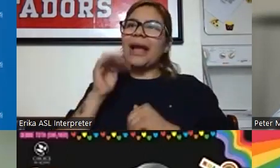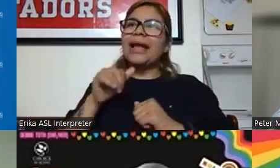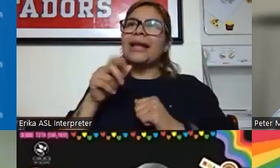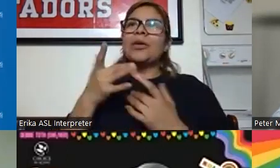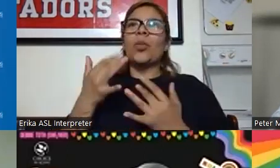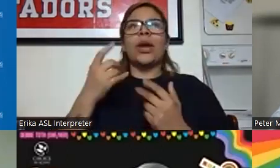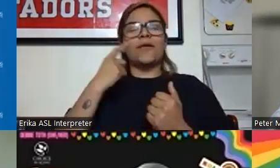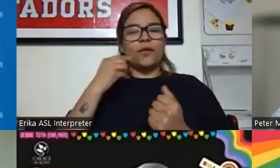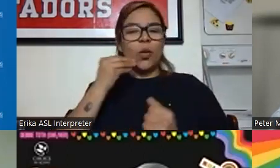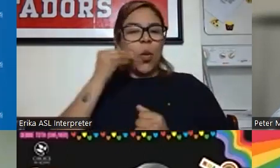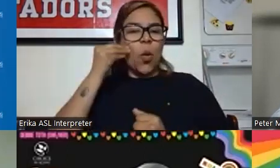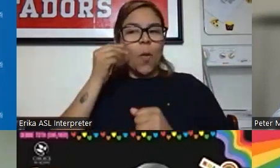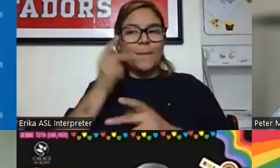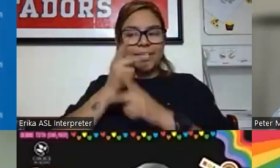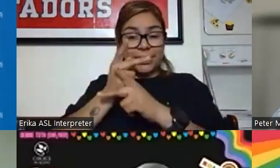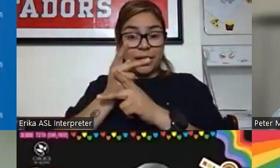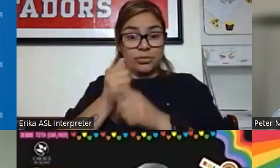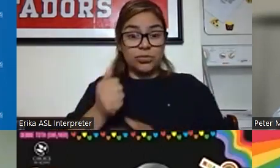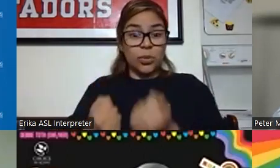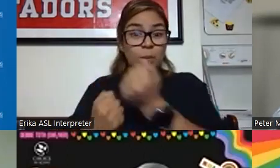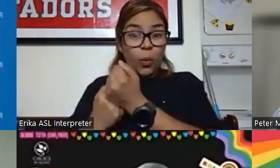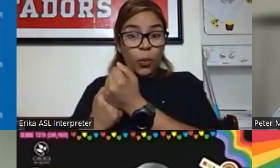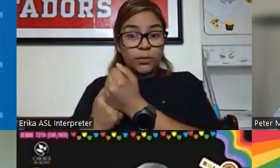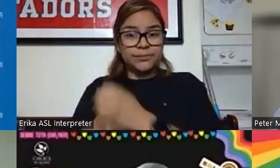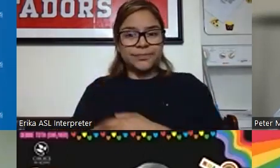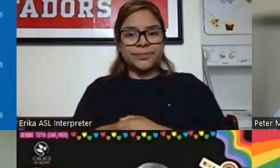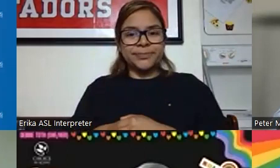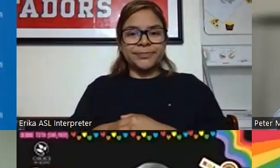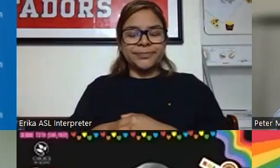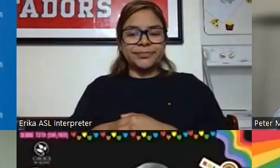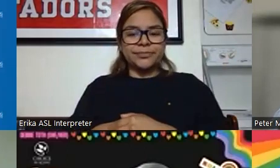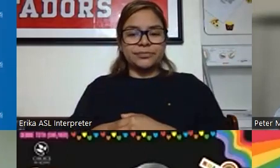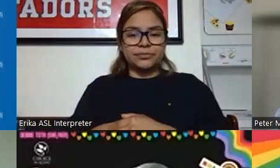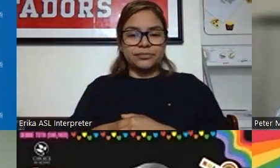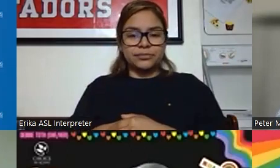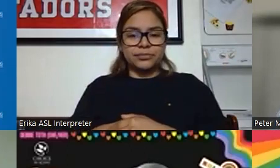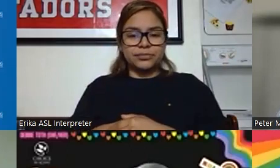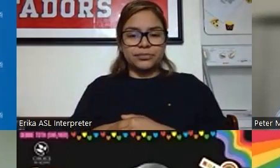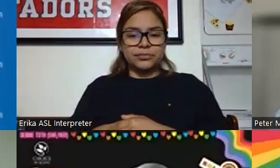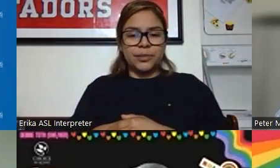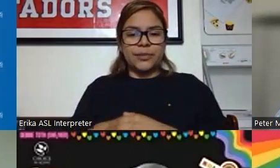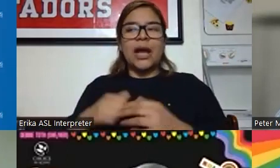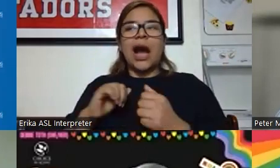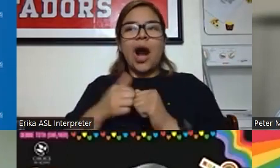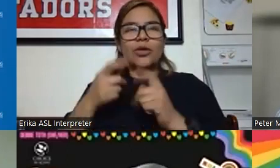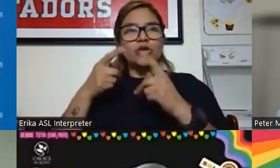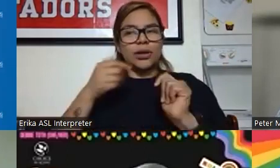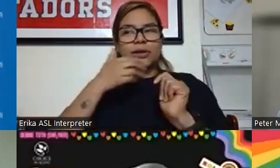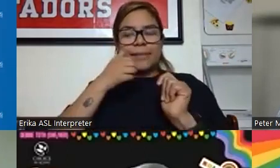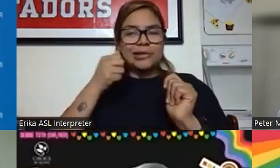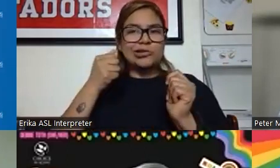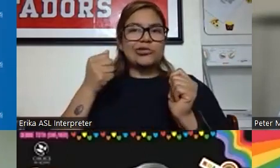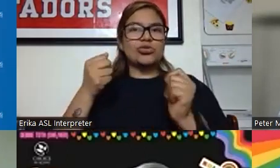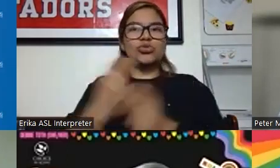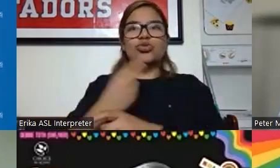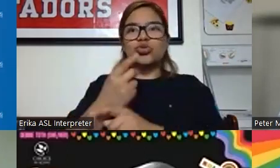support. People attempting to use the backup services in their various counties and not really being able